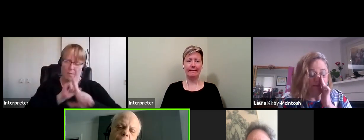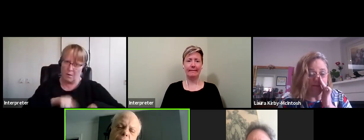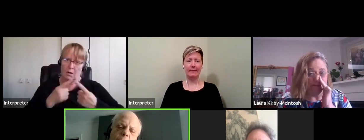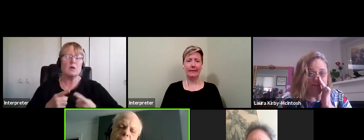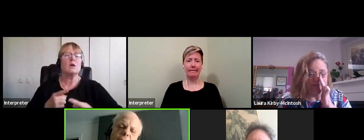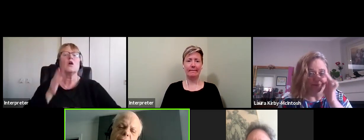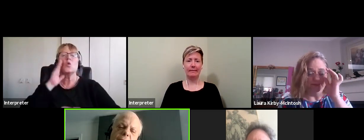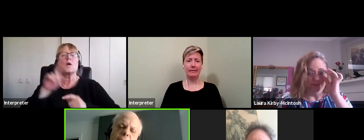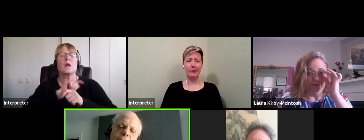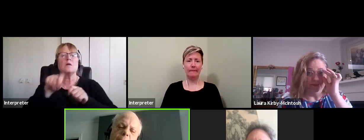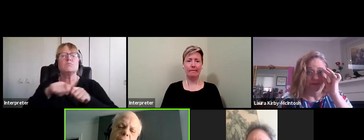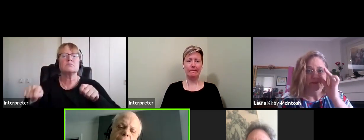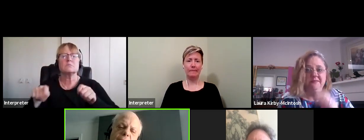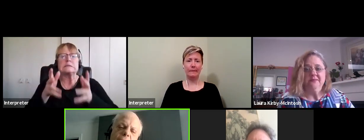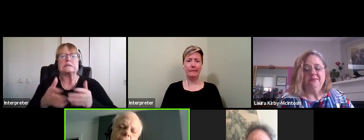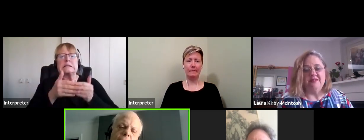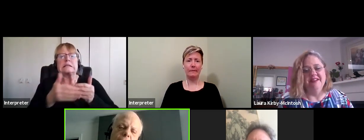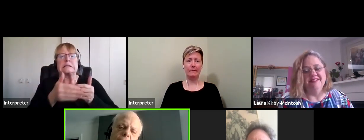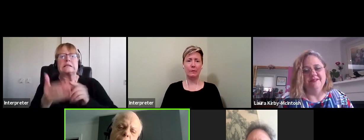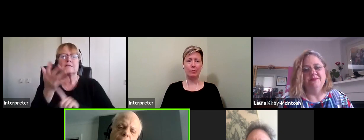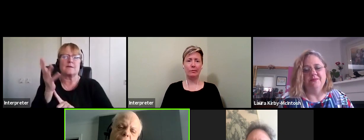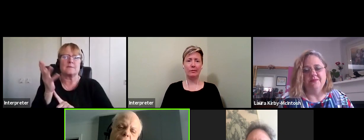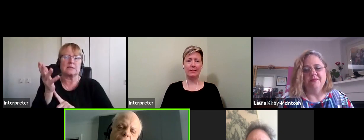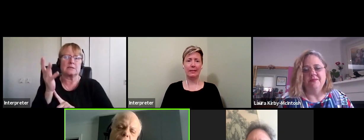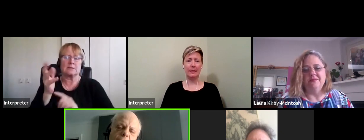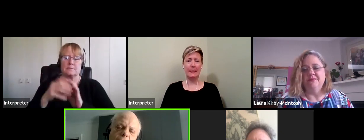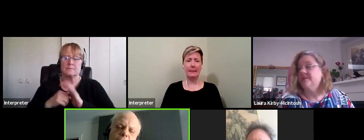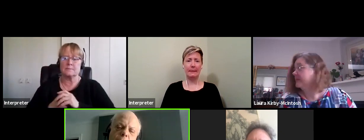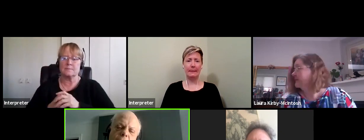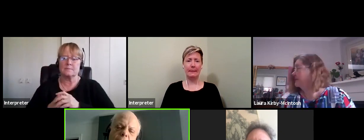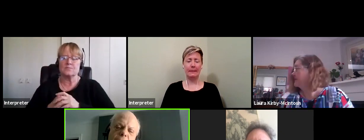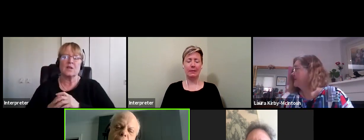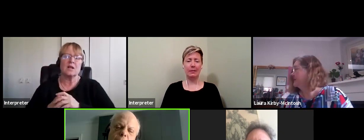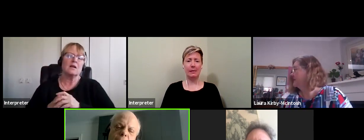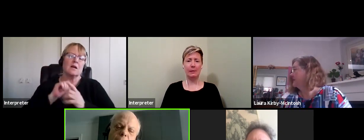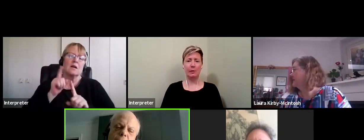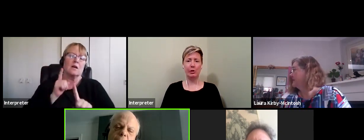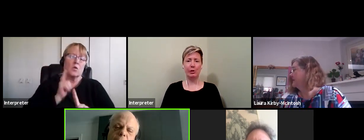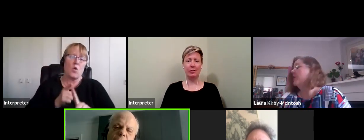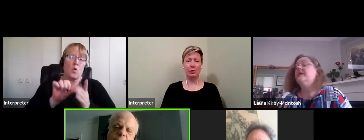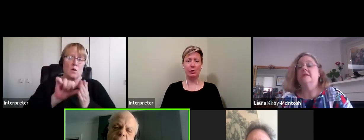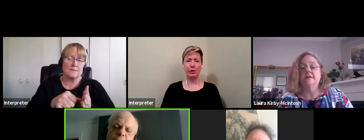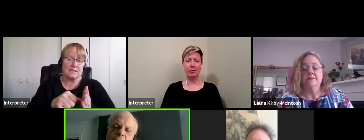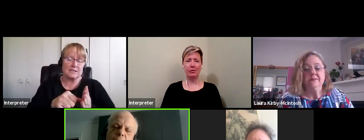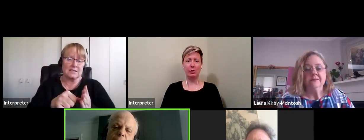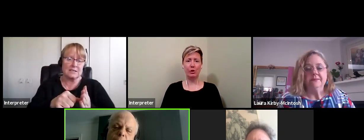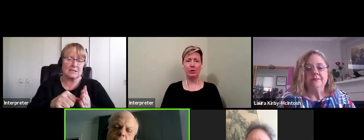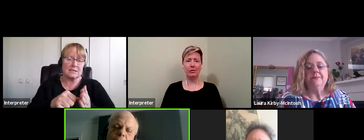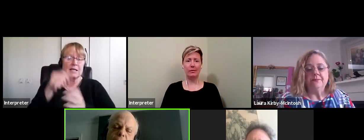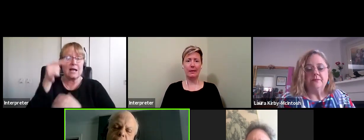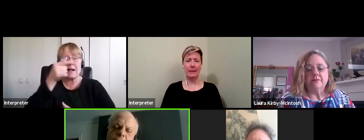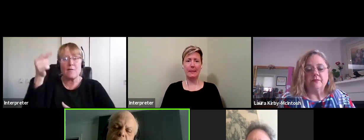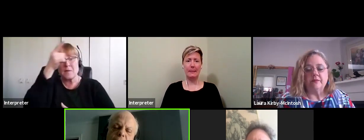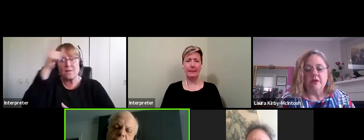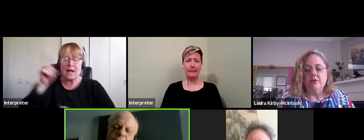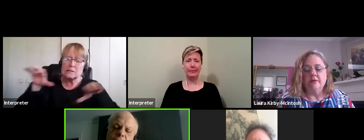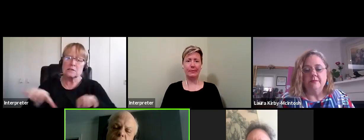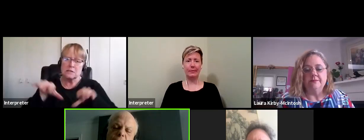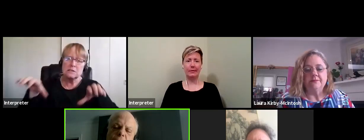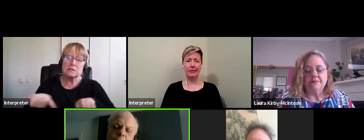going to finish within the next 5 minutes. And I just want to emphasize, we know that folks at the government are working as hard